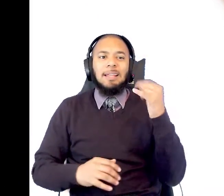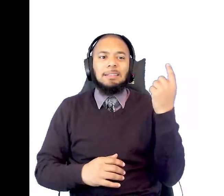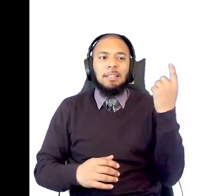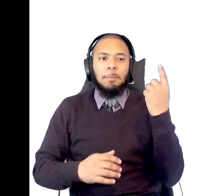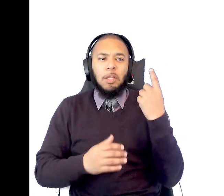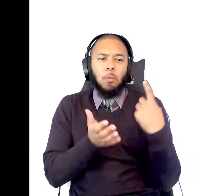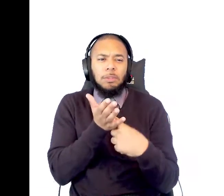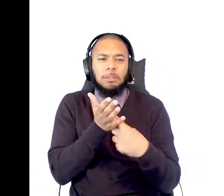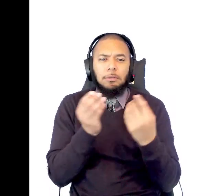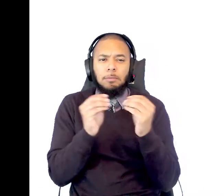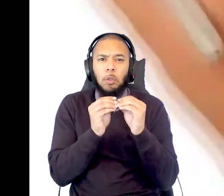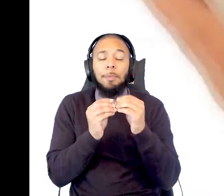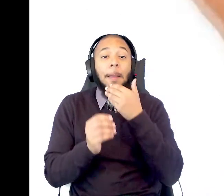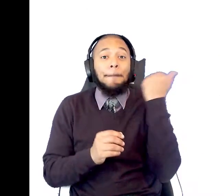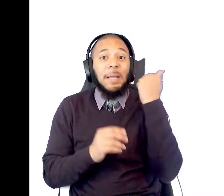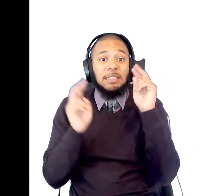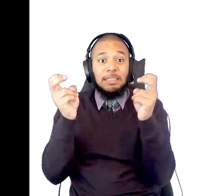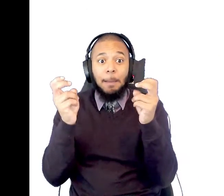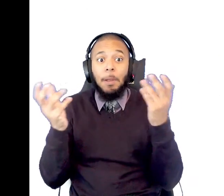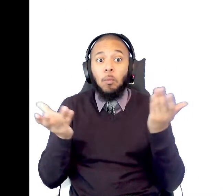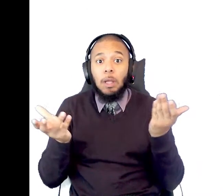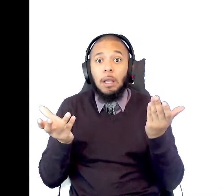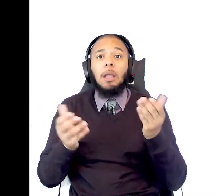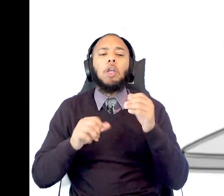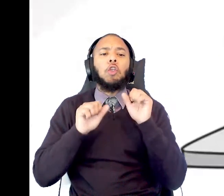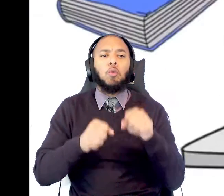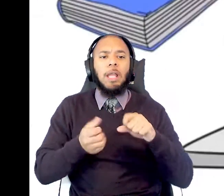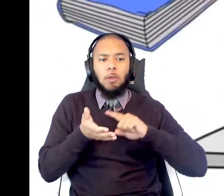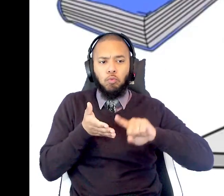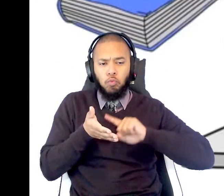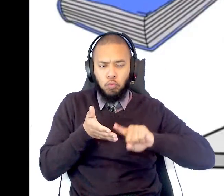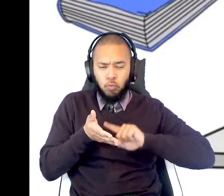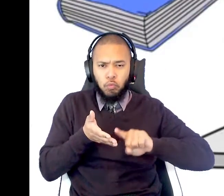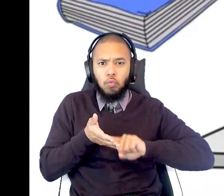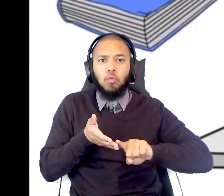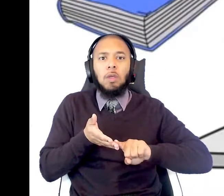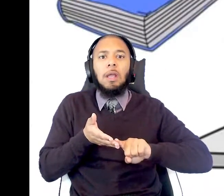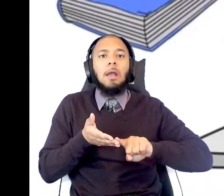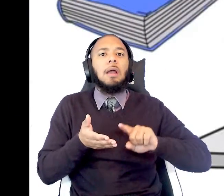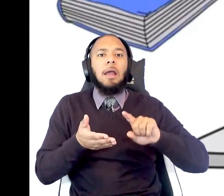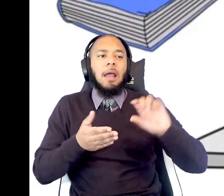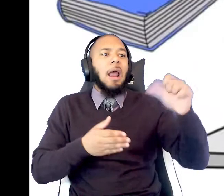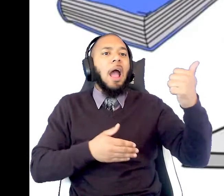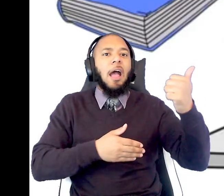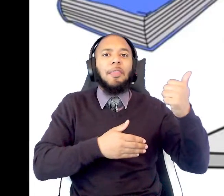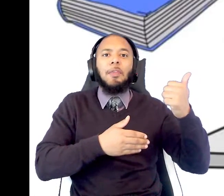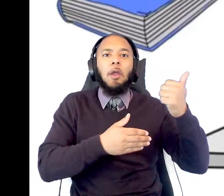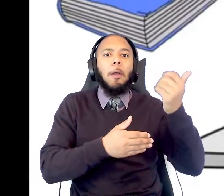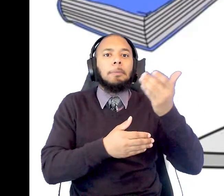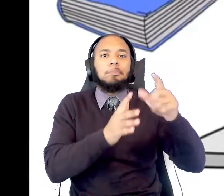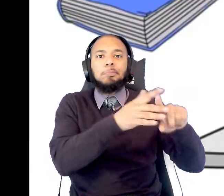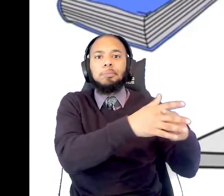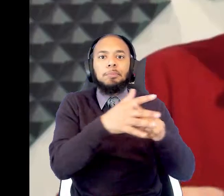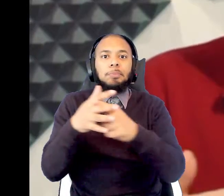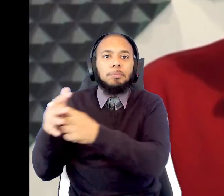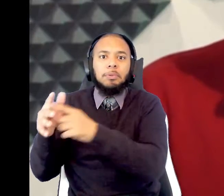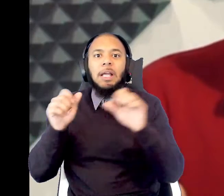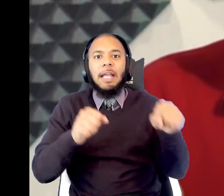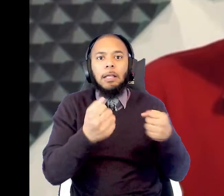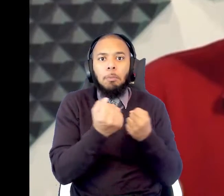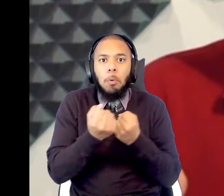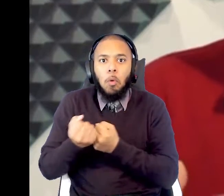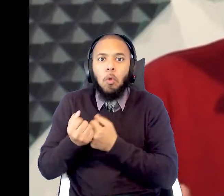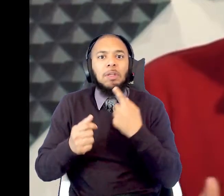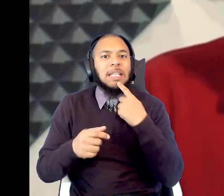but the best topics are ones that can be researched and backed up by other sources. All right. So if it's a topic that's, it's your